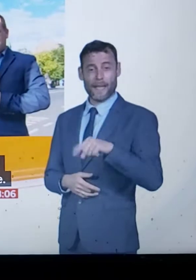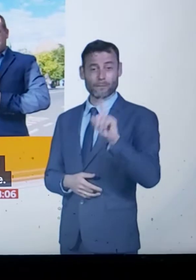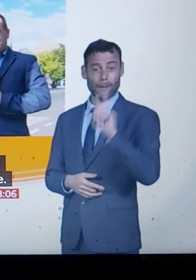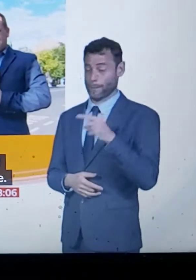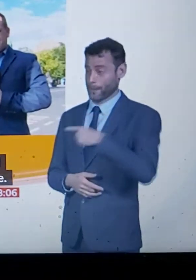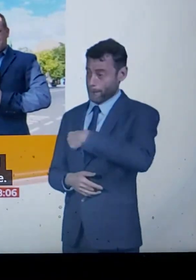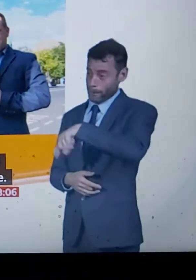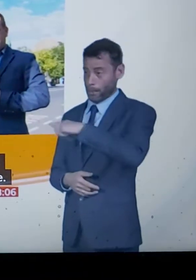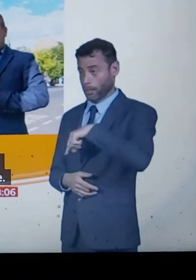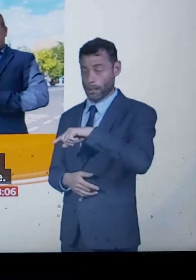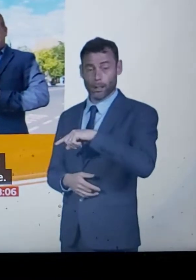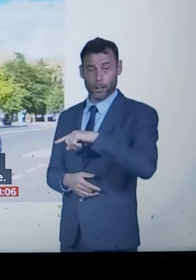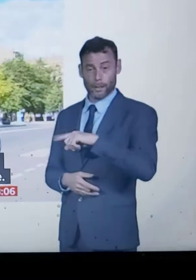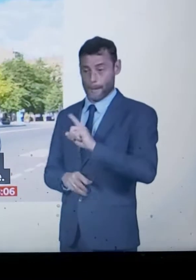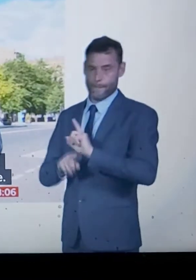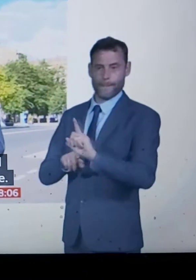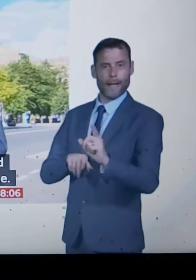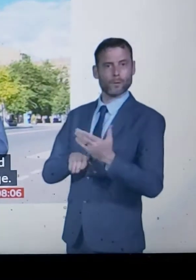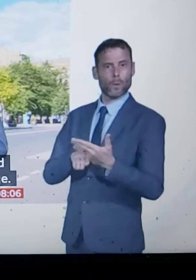some reaction to these changes.